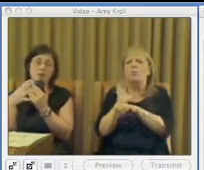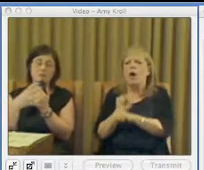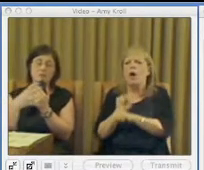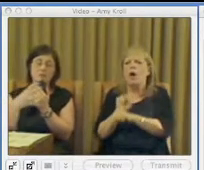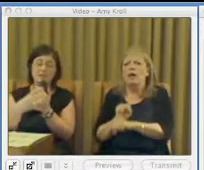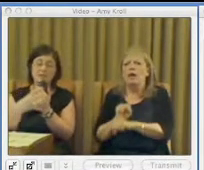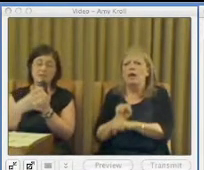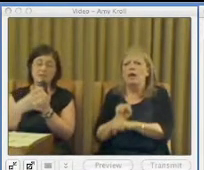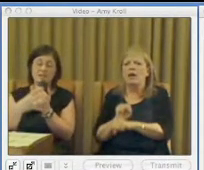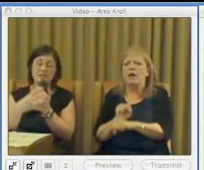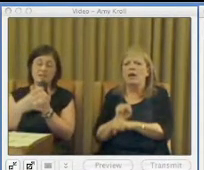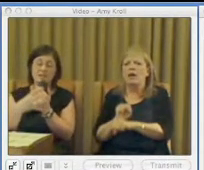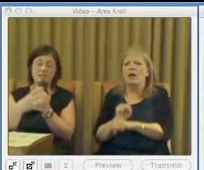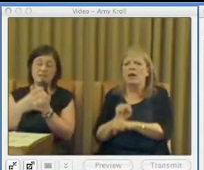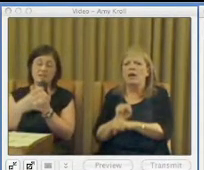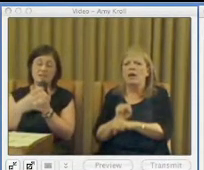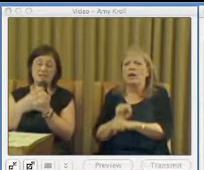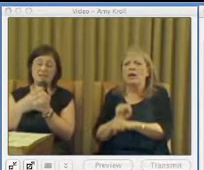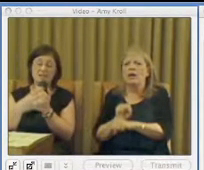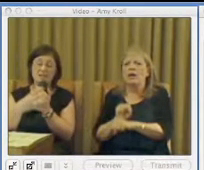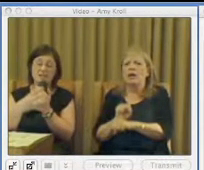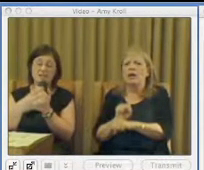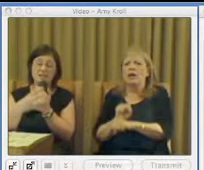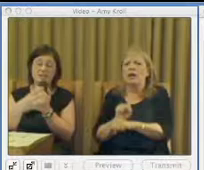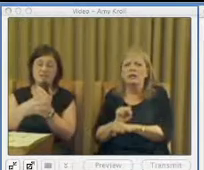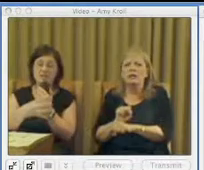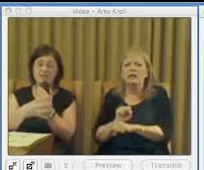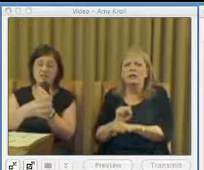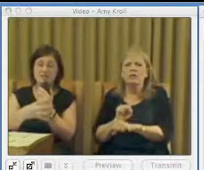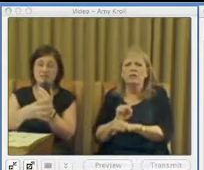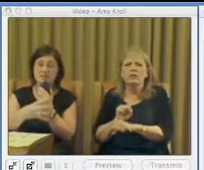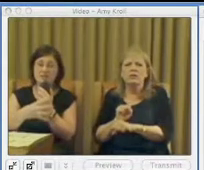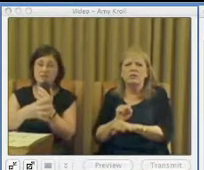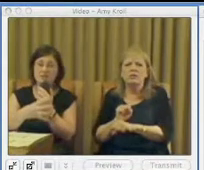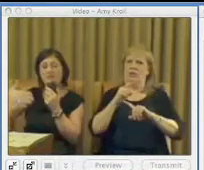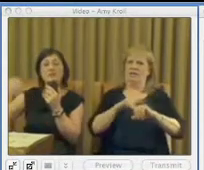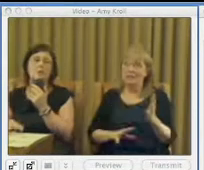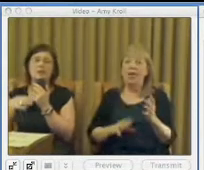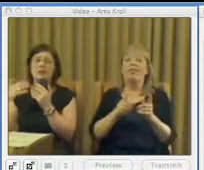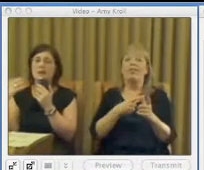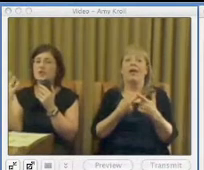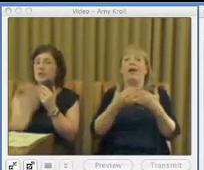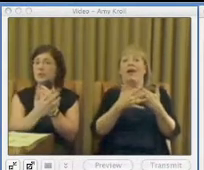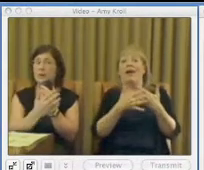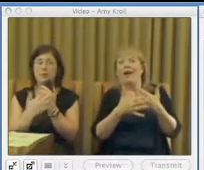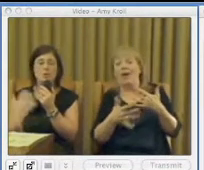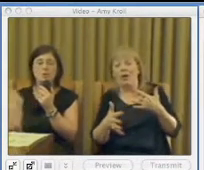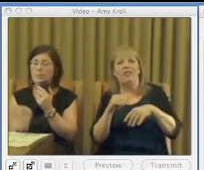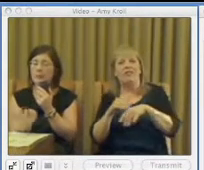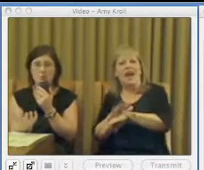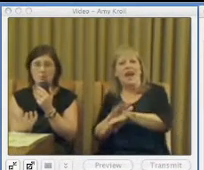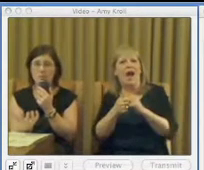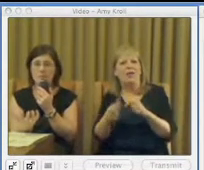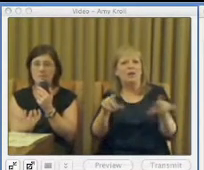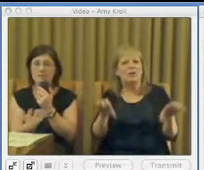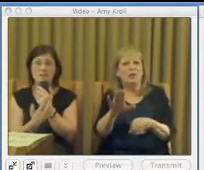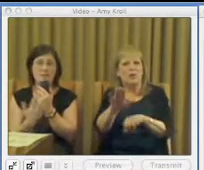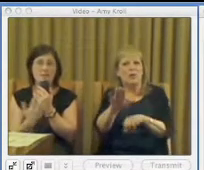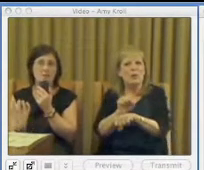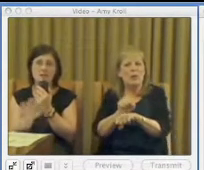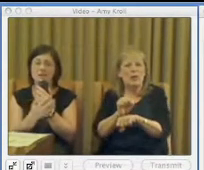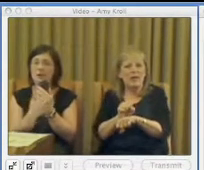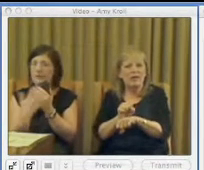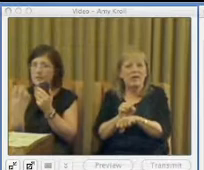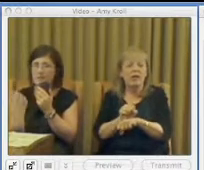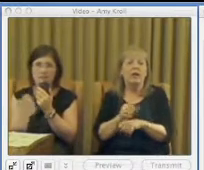teach interpreting students, which then inevitably has an impact on practice. We change the way that we talk